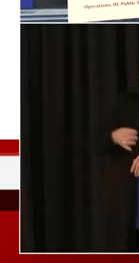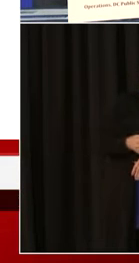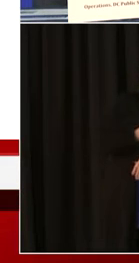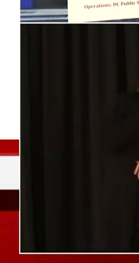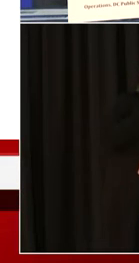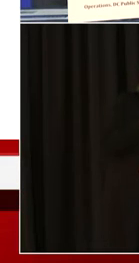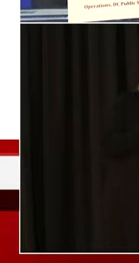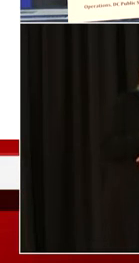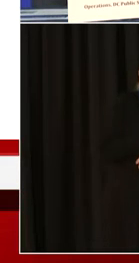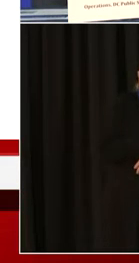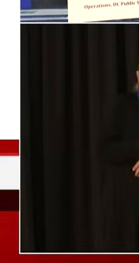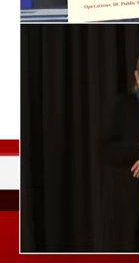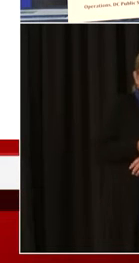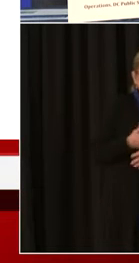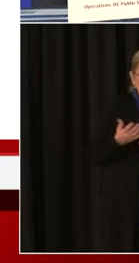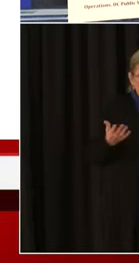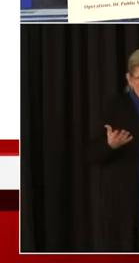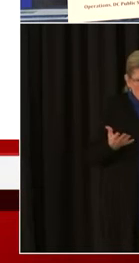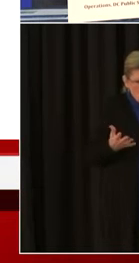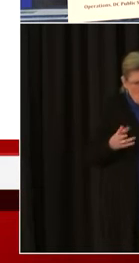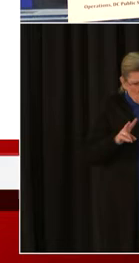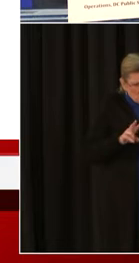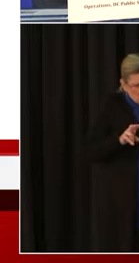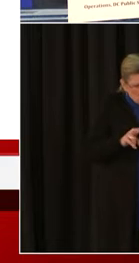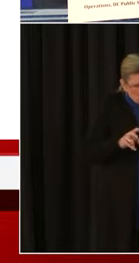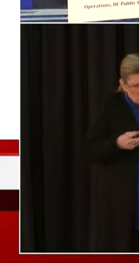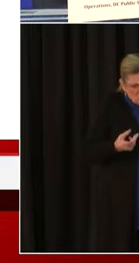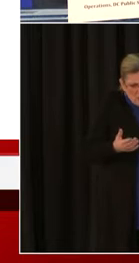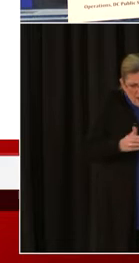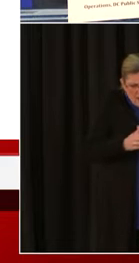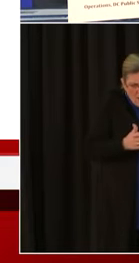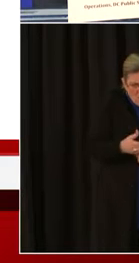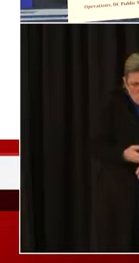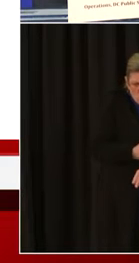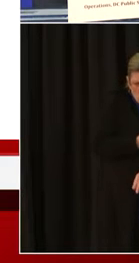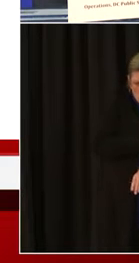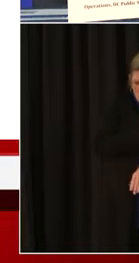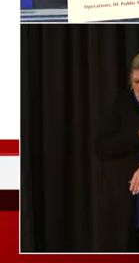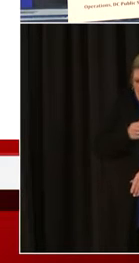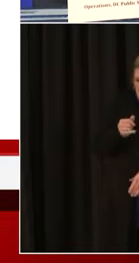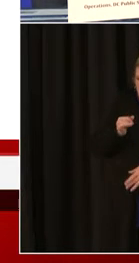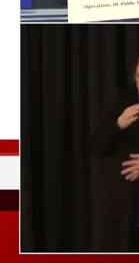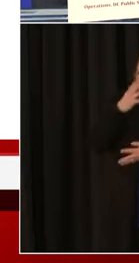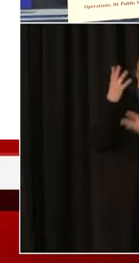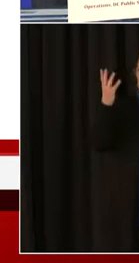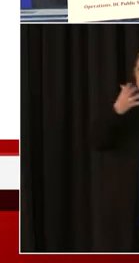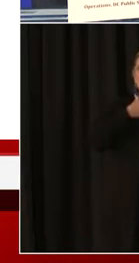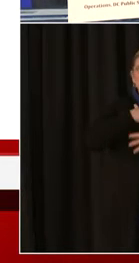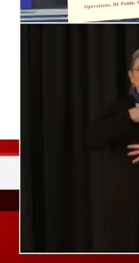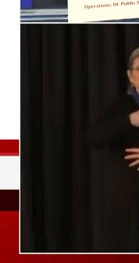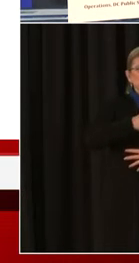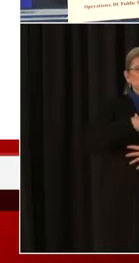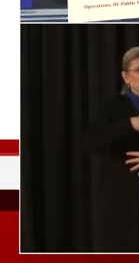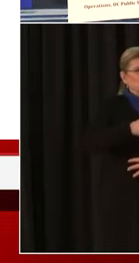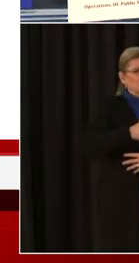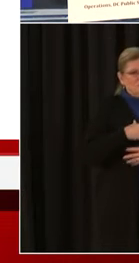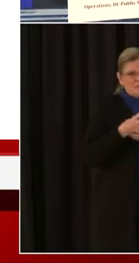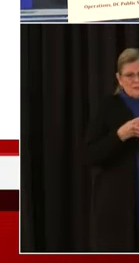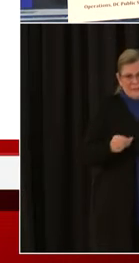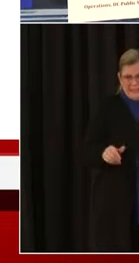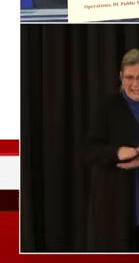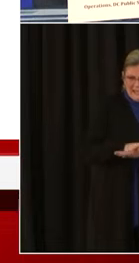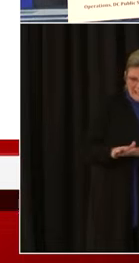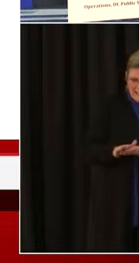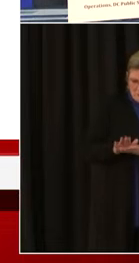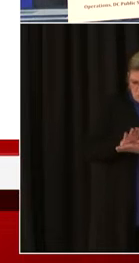place in order to improve the air quality in our buildings to reduce the risk of transmission of the virus. So every single school has